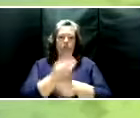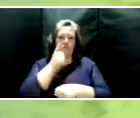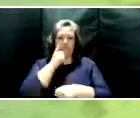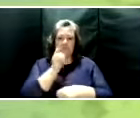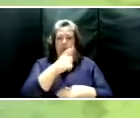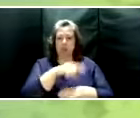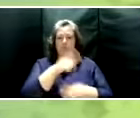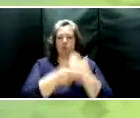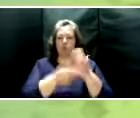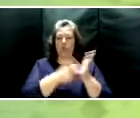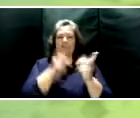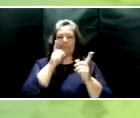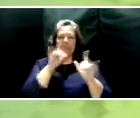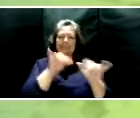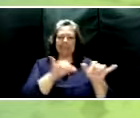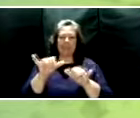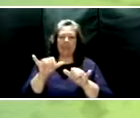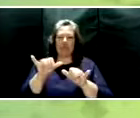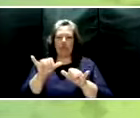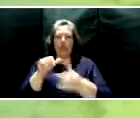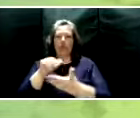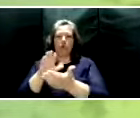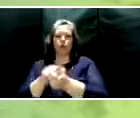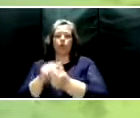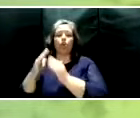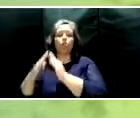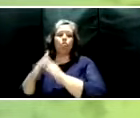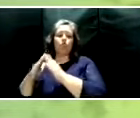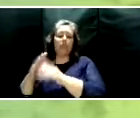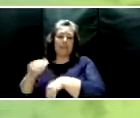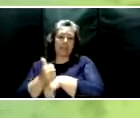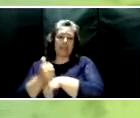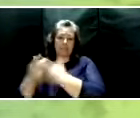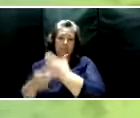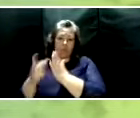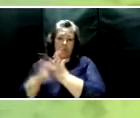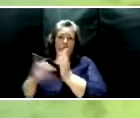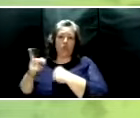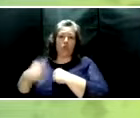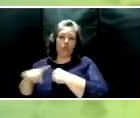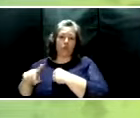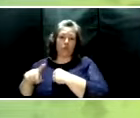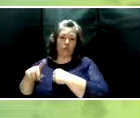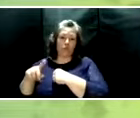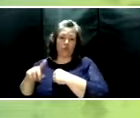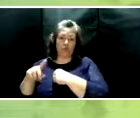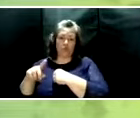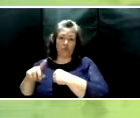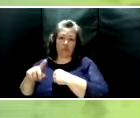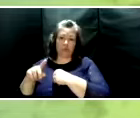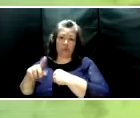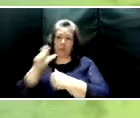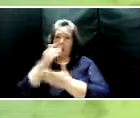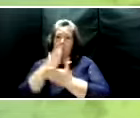programs. Very similar approach with our community-based programs. Those that engage those who are a